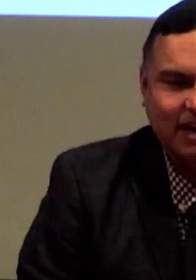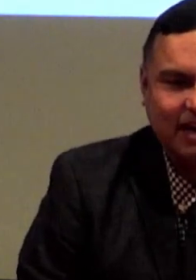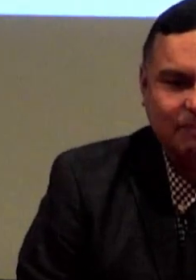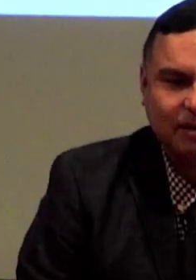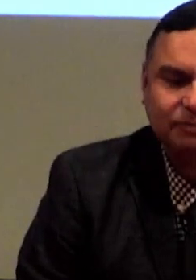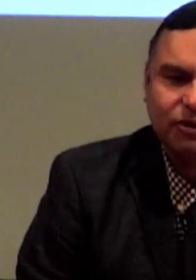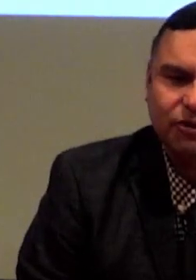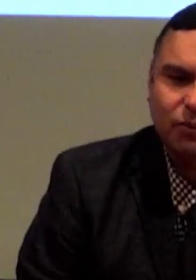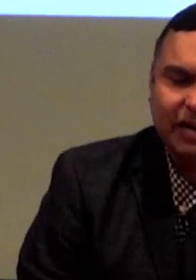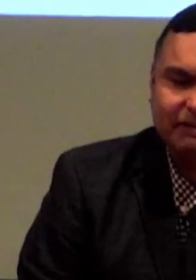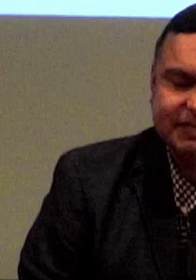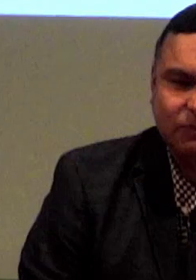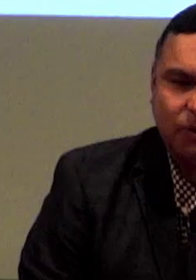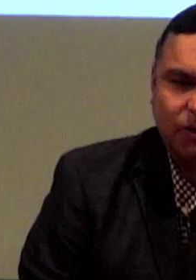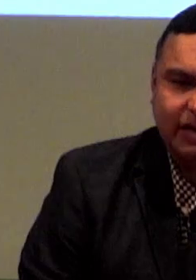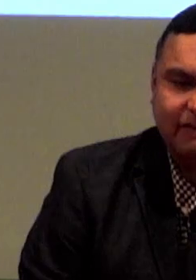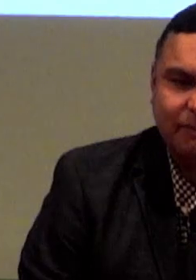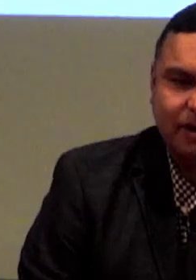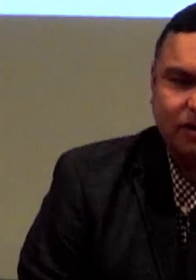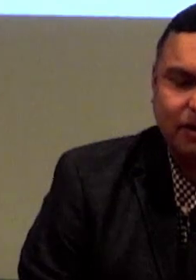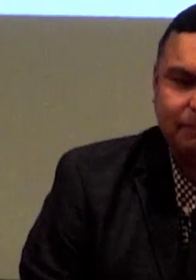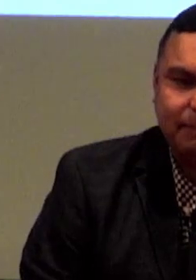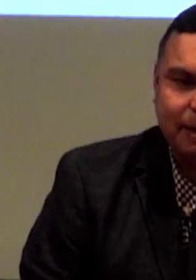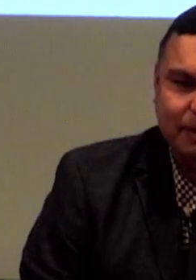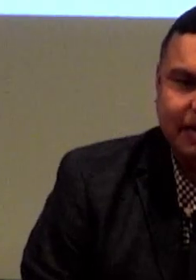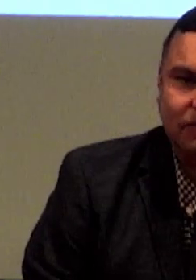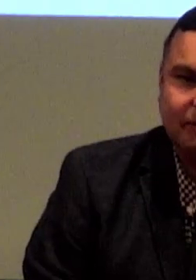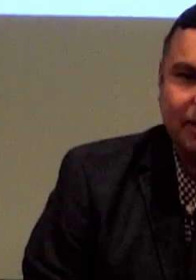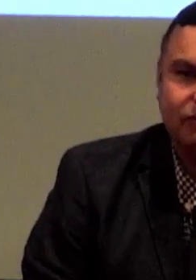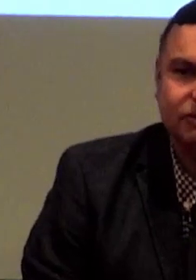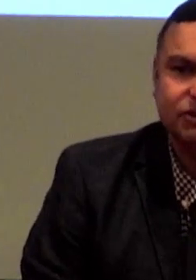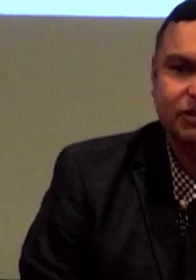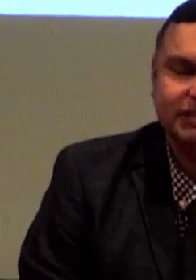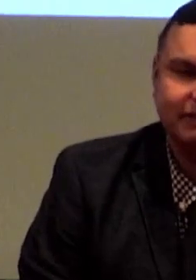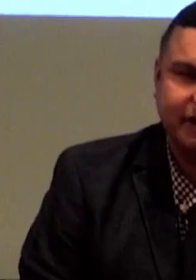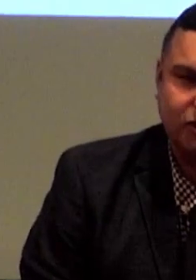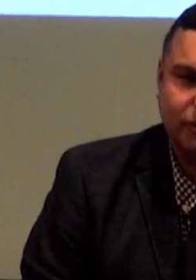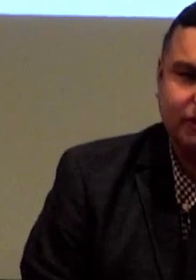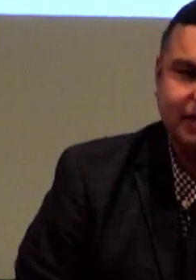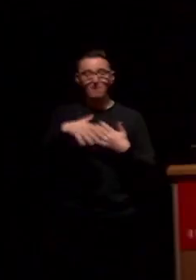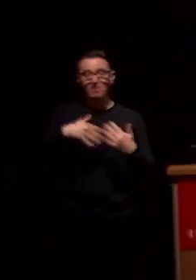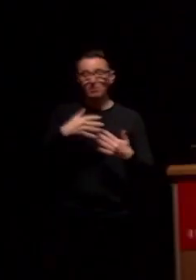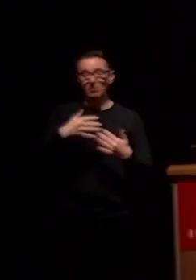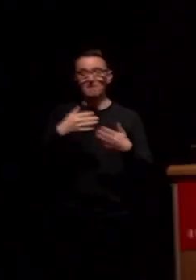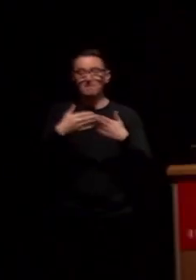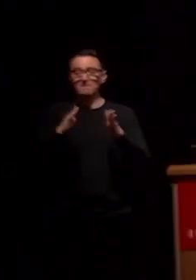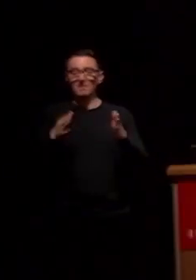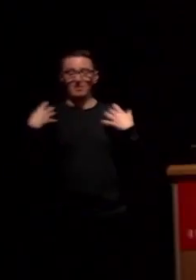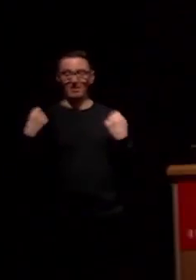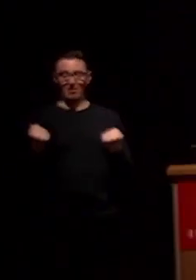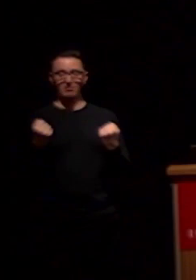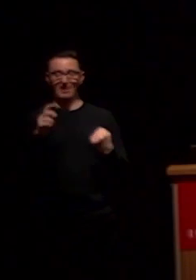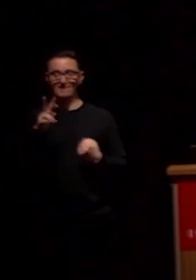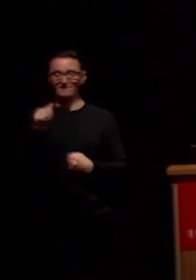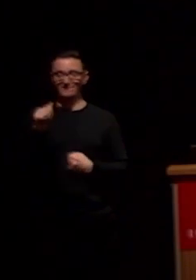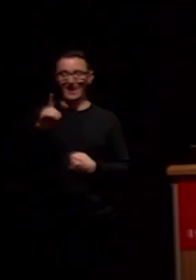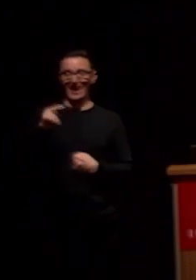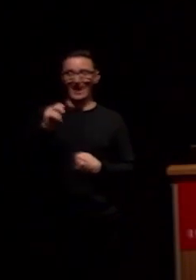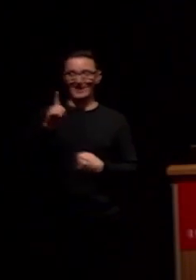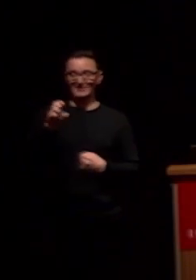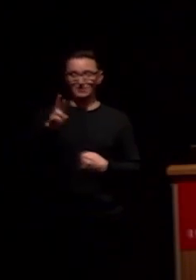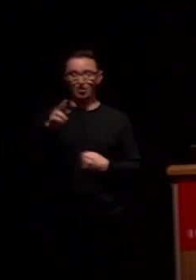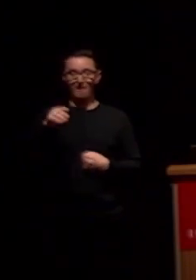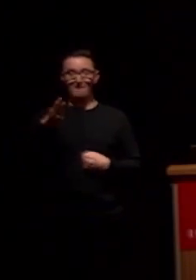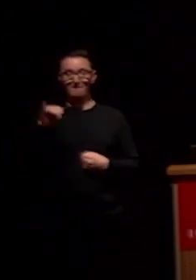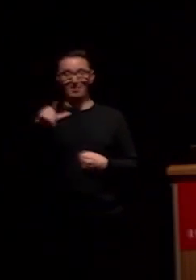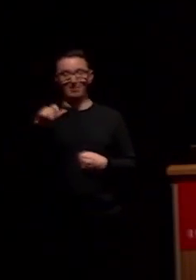out. You know what I've seen work among our public health and medical students at Vanderbilt is that health equity really hasn't come